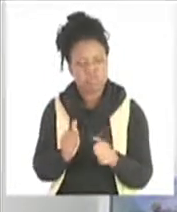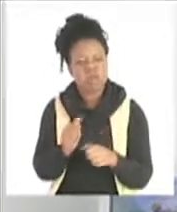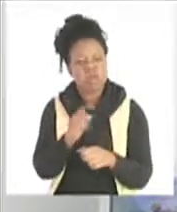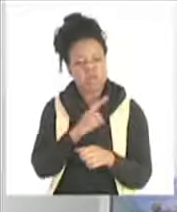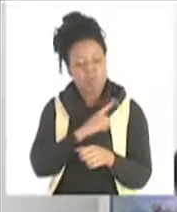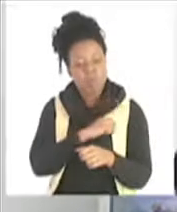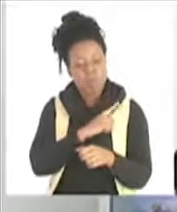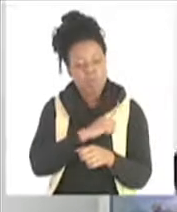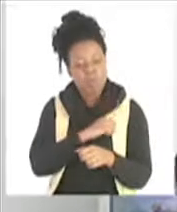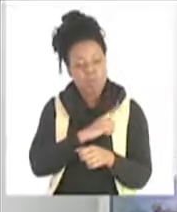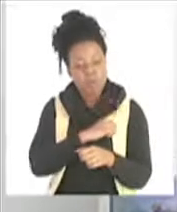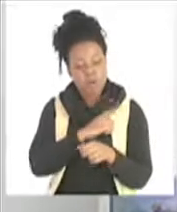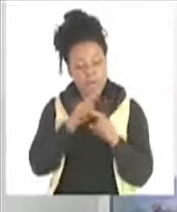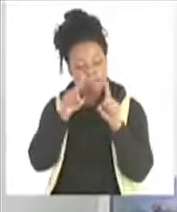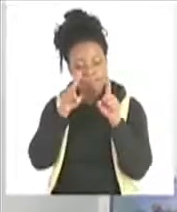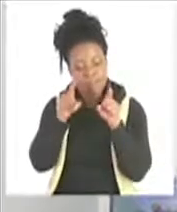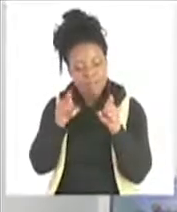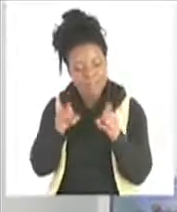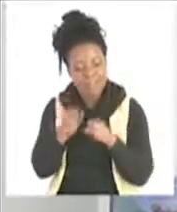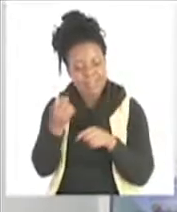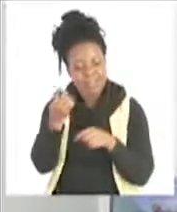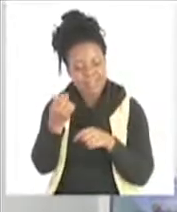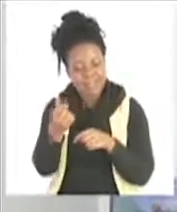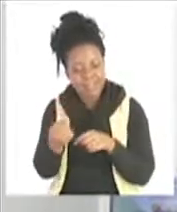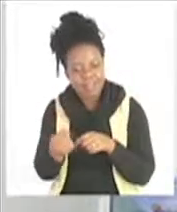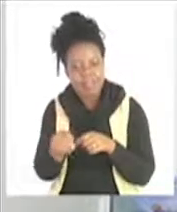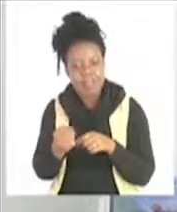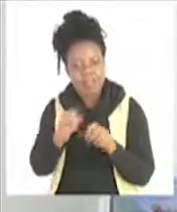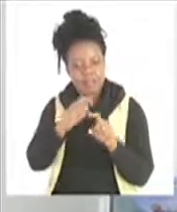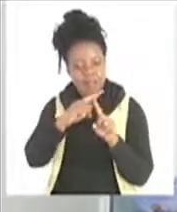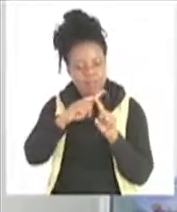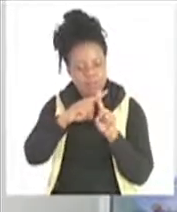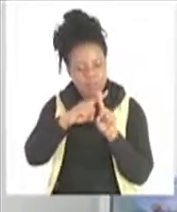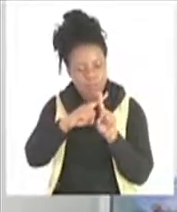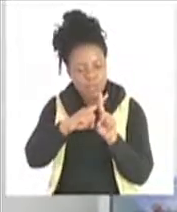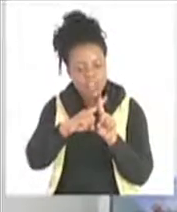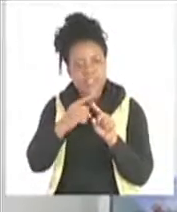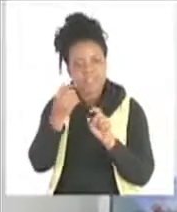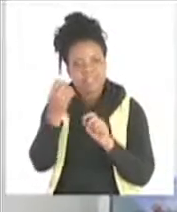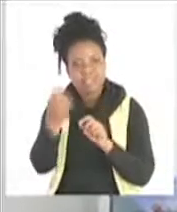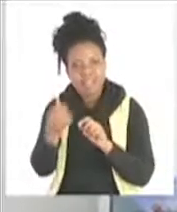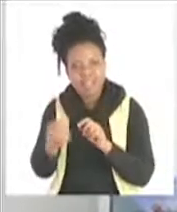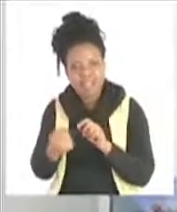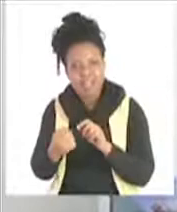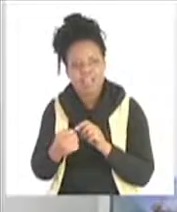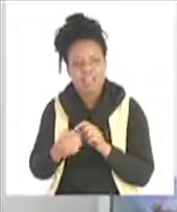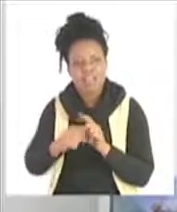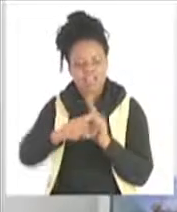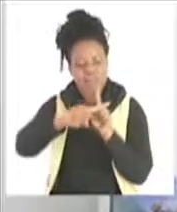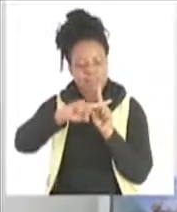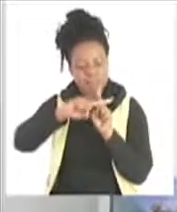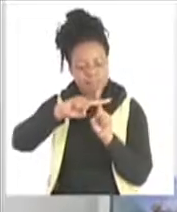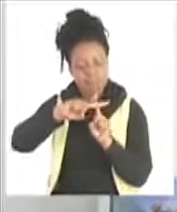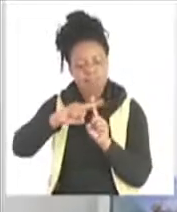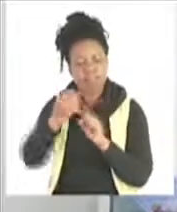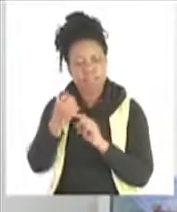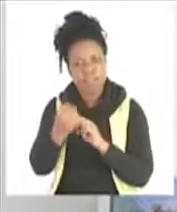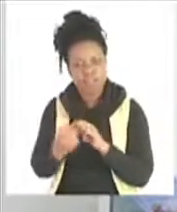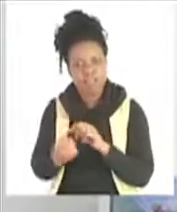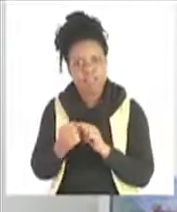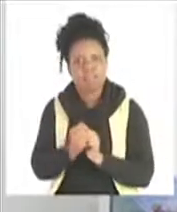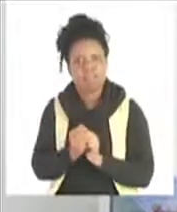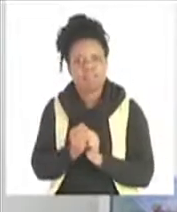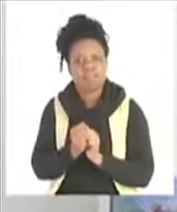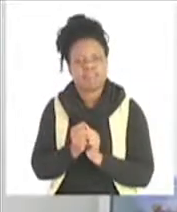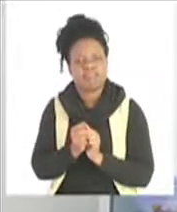bracket, we had a multiplication, and we had an addition sum. Let's go